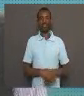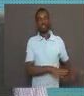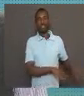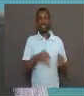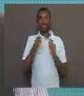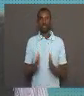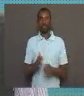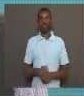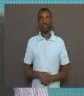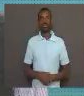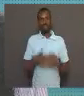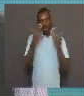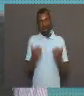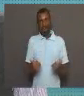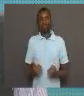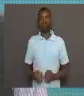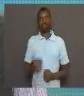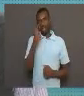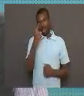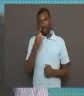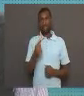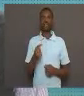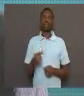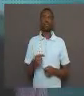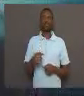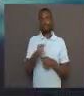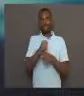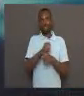Students, let us do an activity.